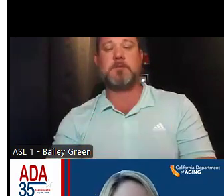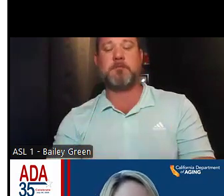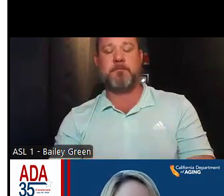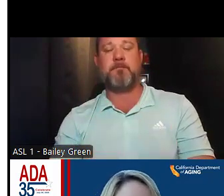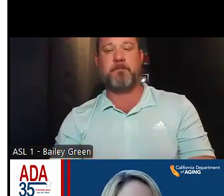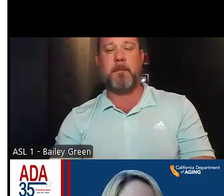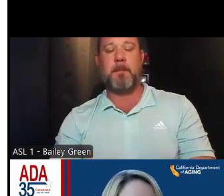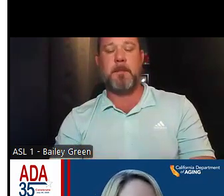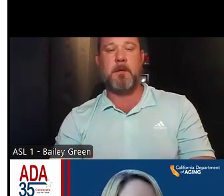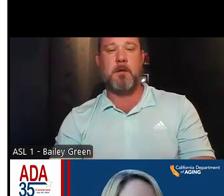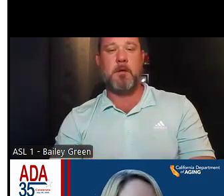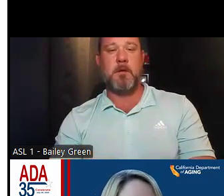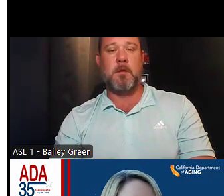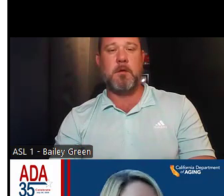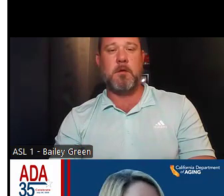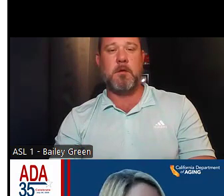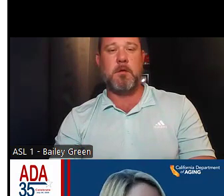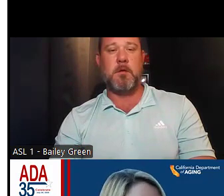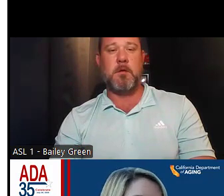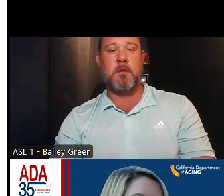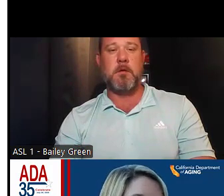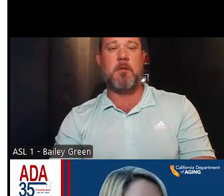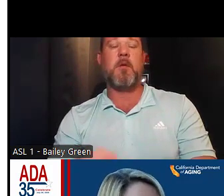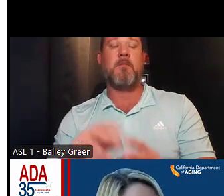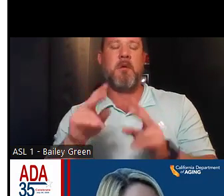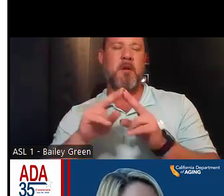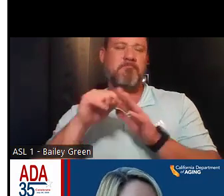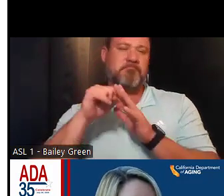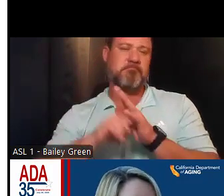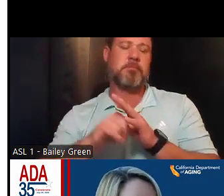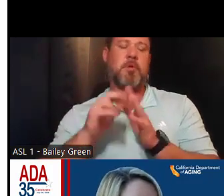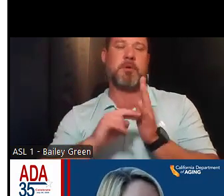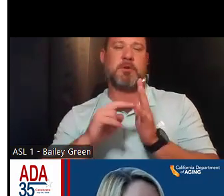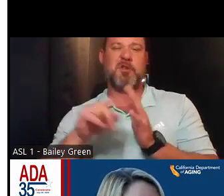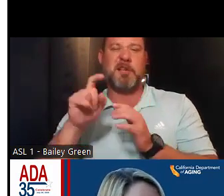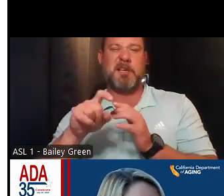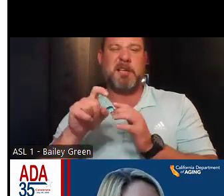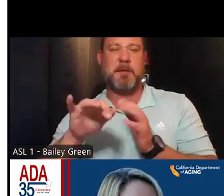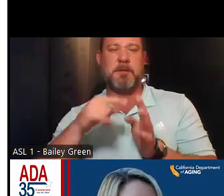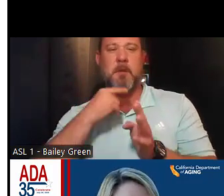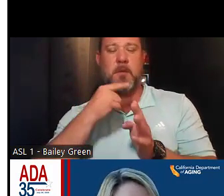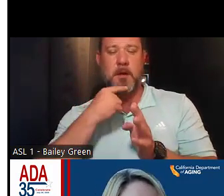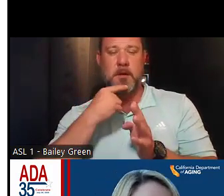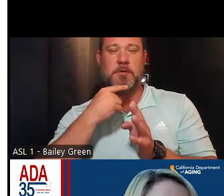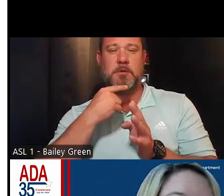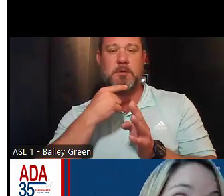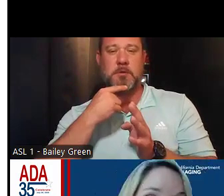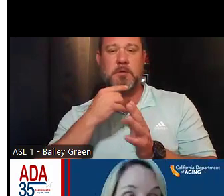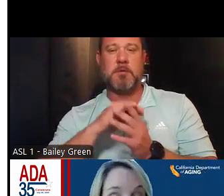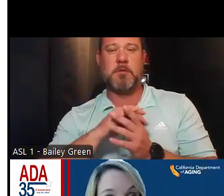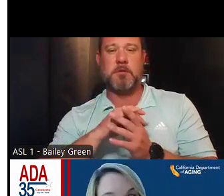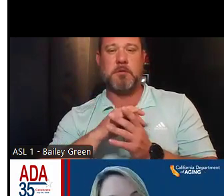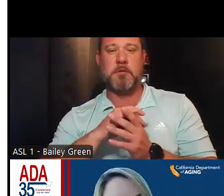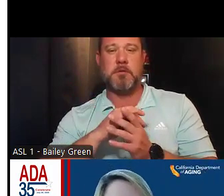were able to do really comprehensive research on the needs of this population, on